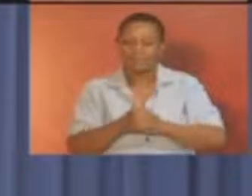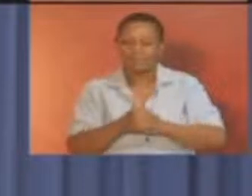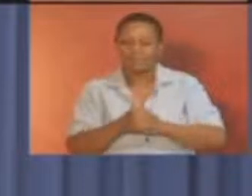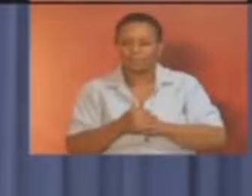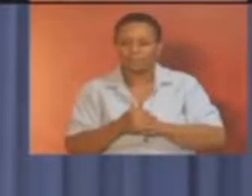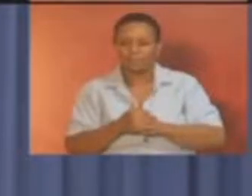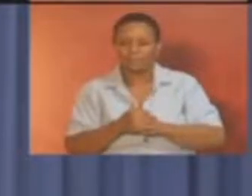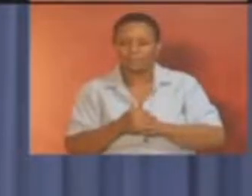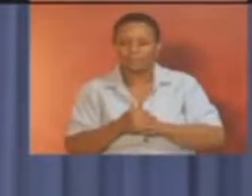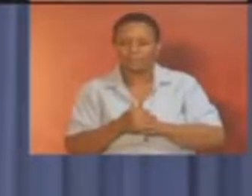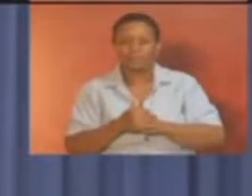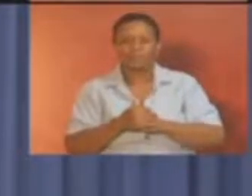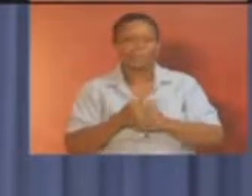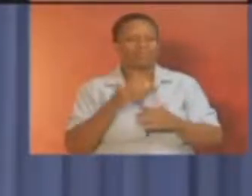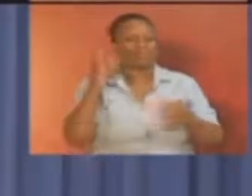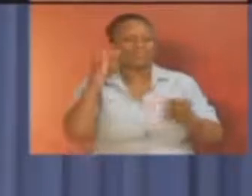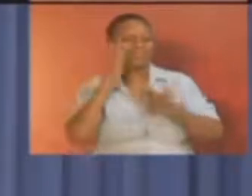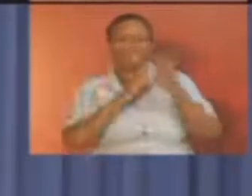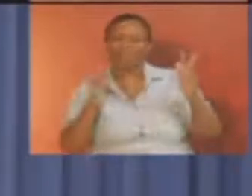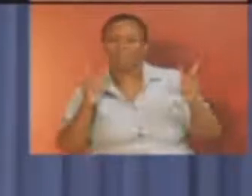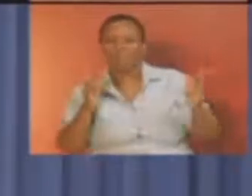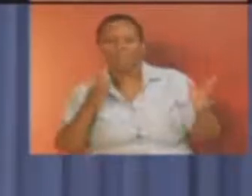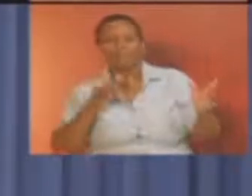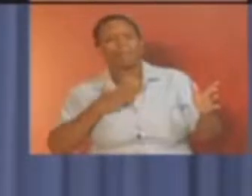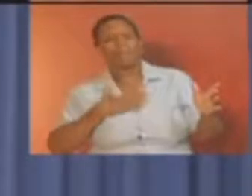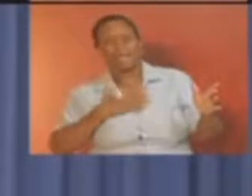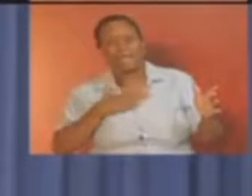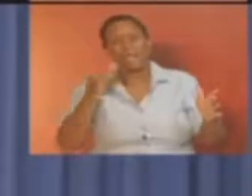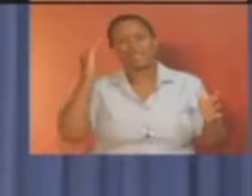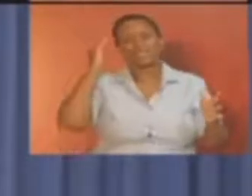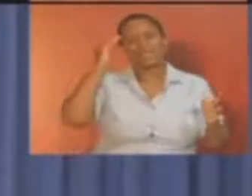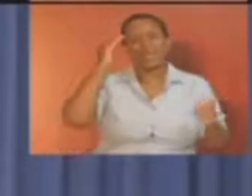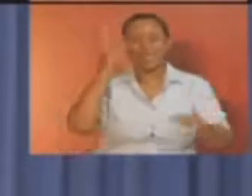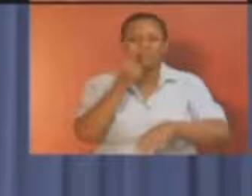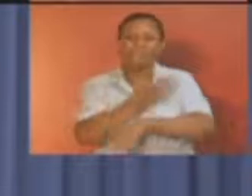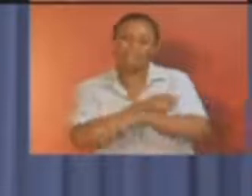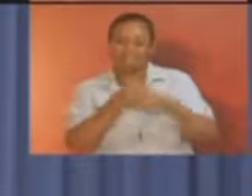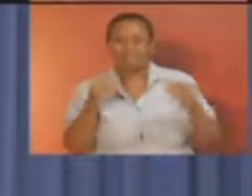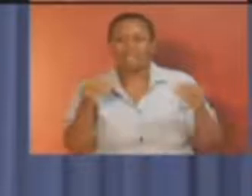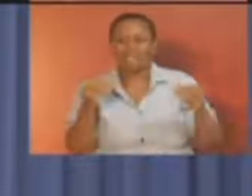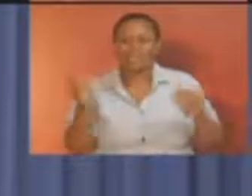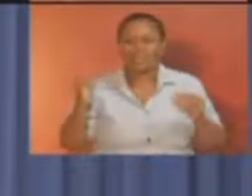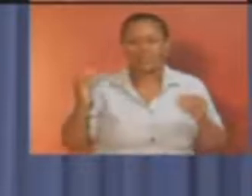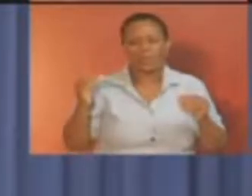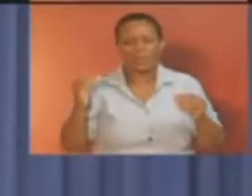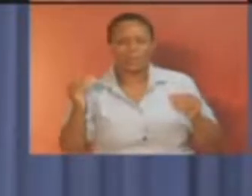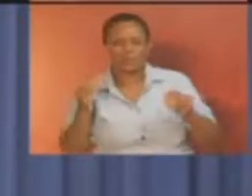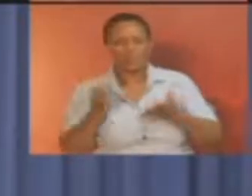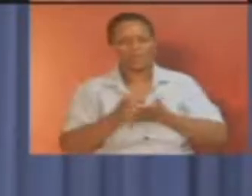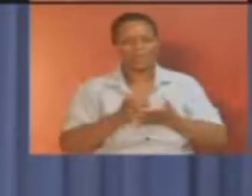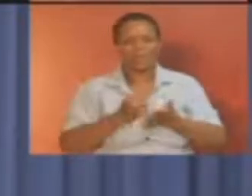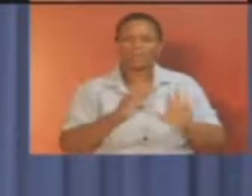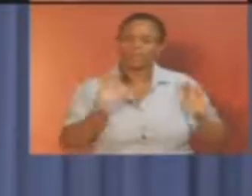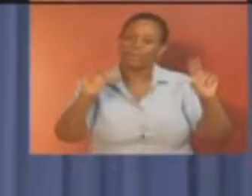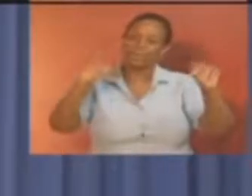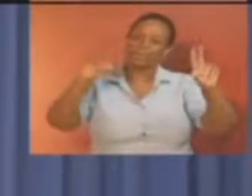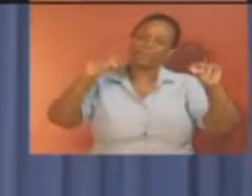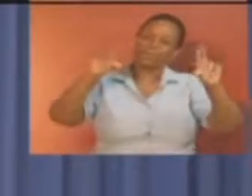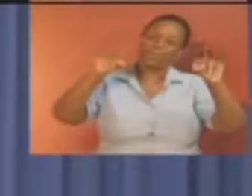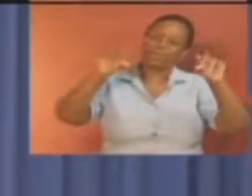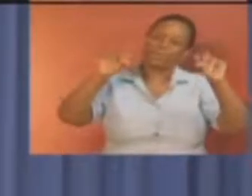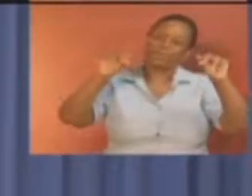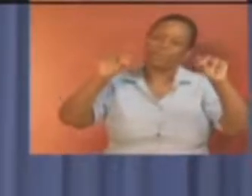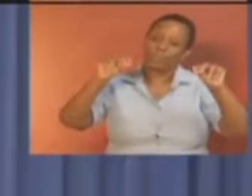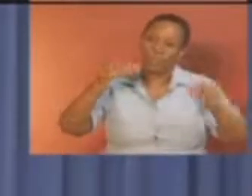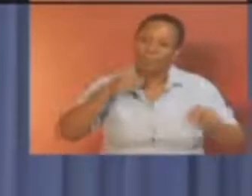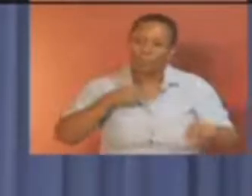sell, if you go down that road, you complicate the issue in a way that would be so grave that we don't have